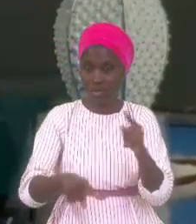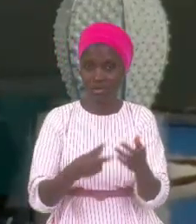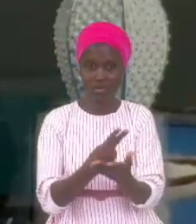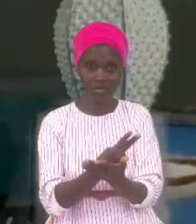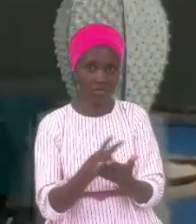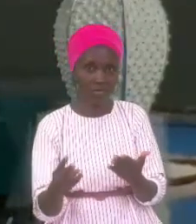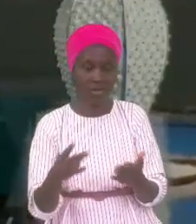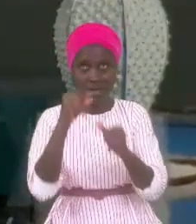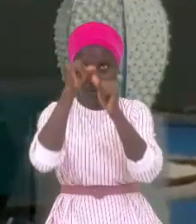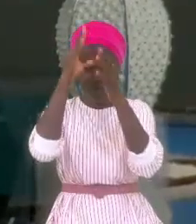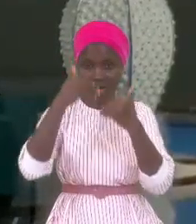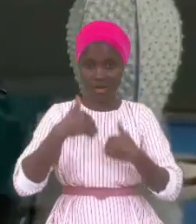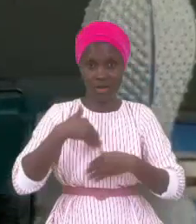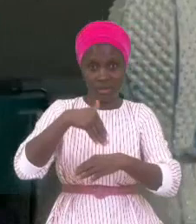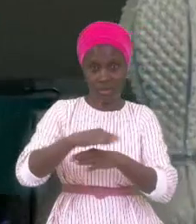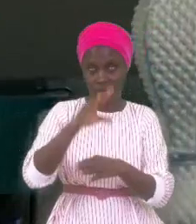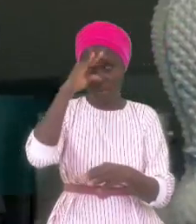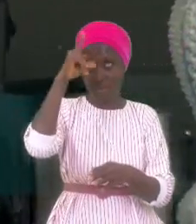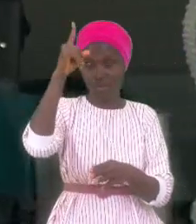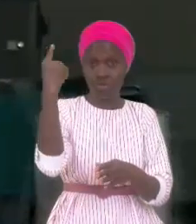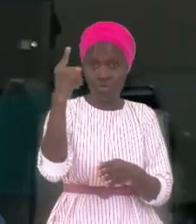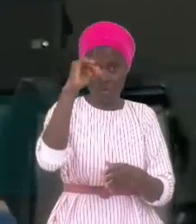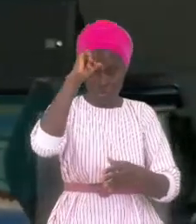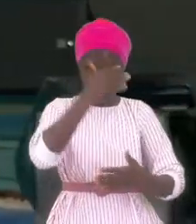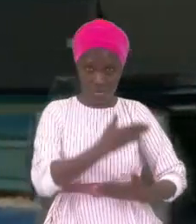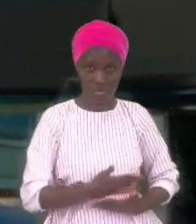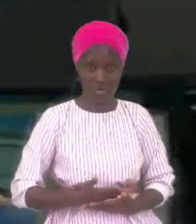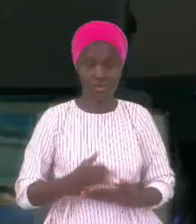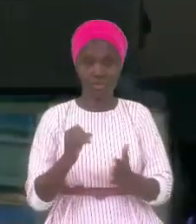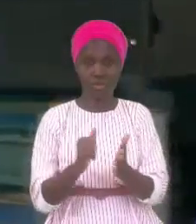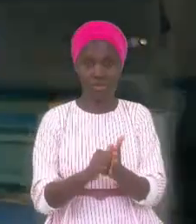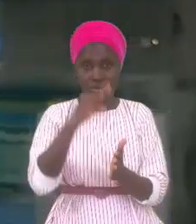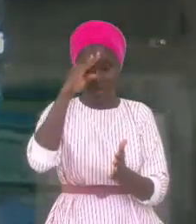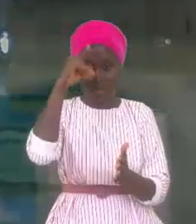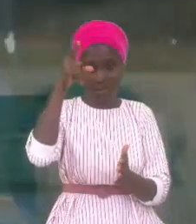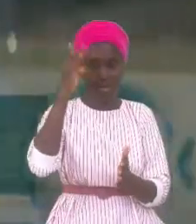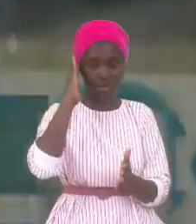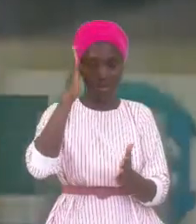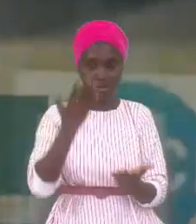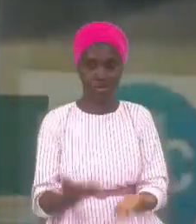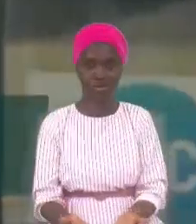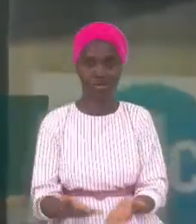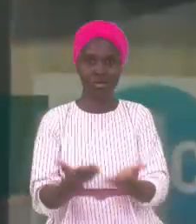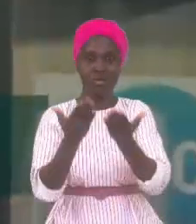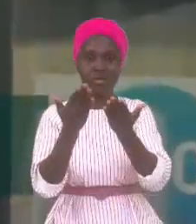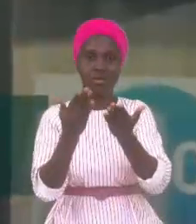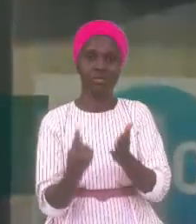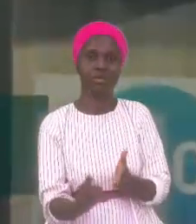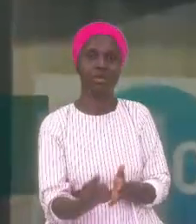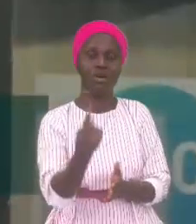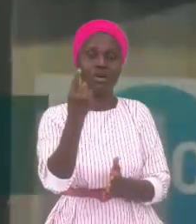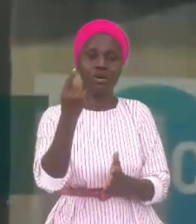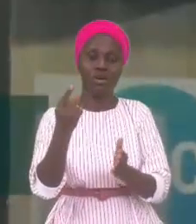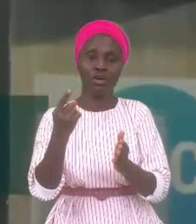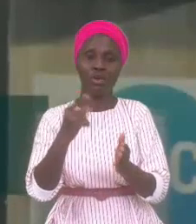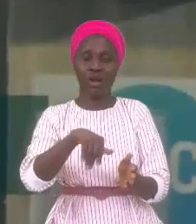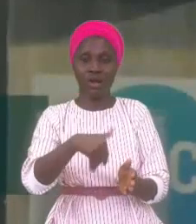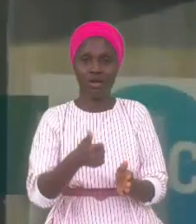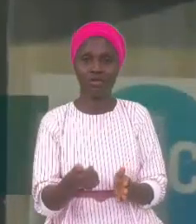his only begotten Son so that he'll raise up a replacement in a way at this time period of.